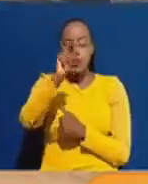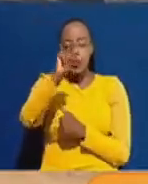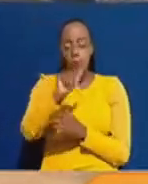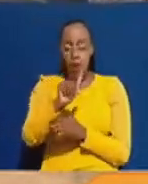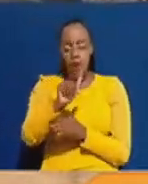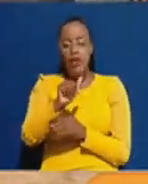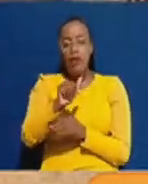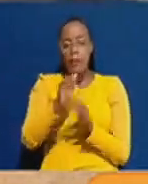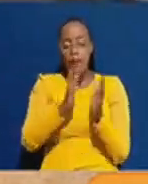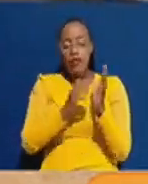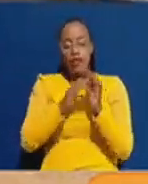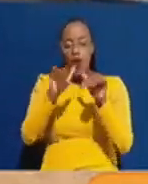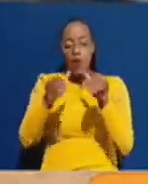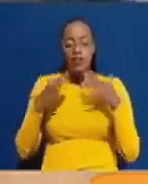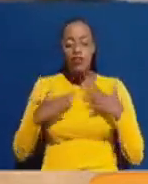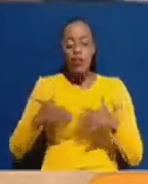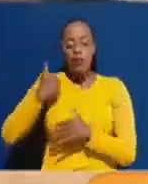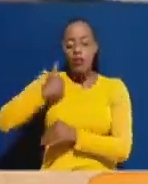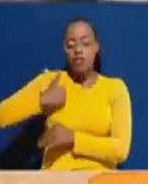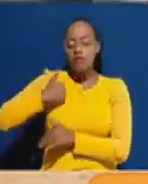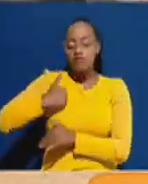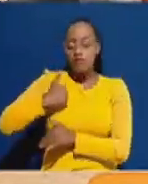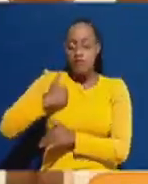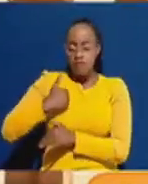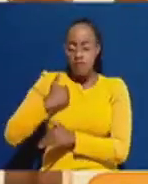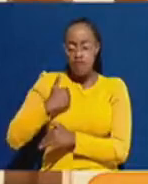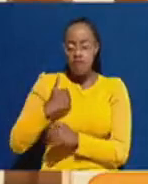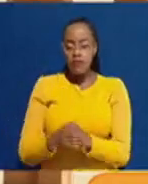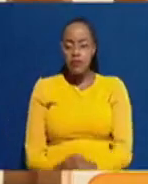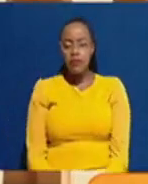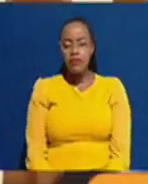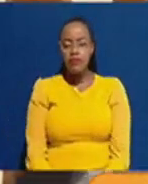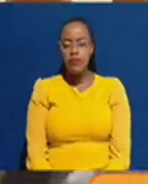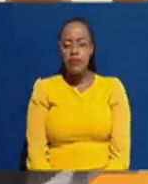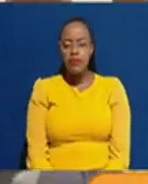Machakos, awaiting a post-mortem examination. Laura Otieno, Citizen TV.